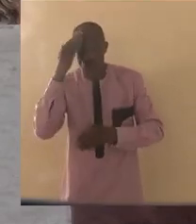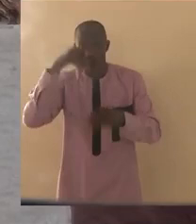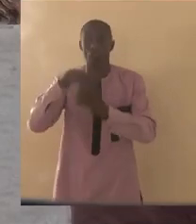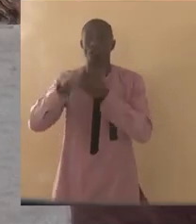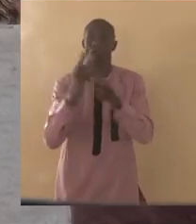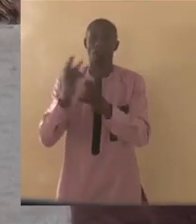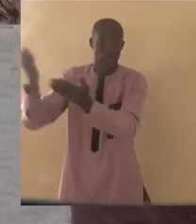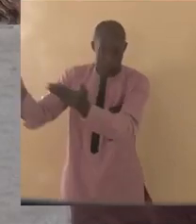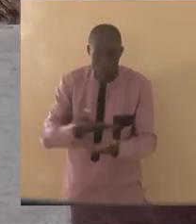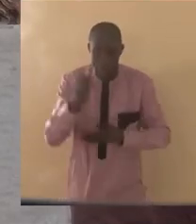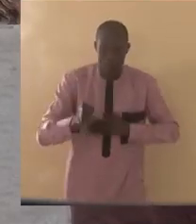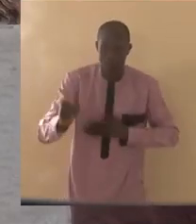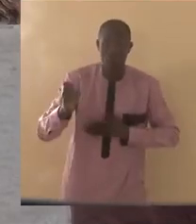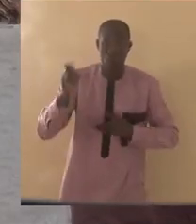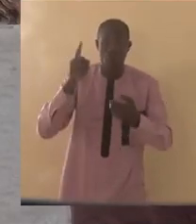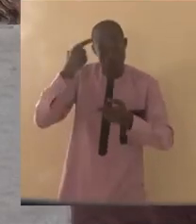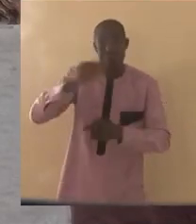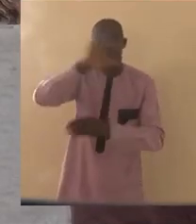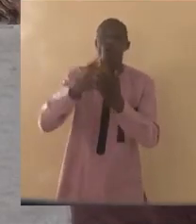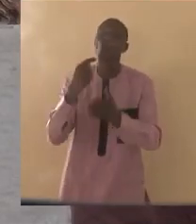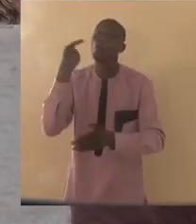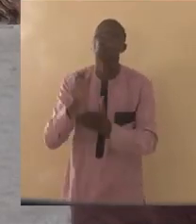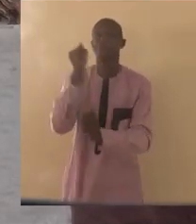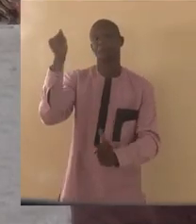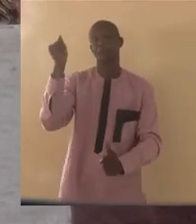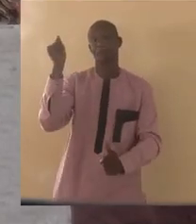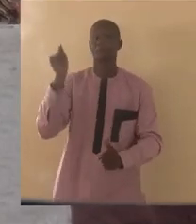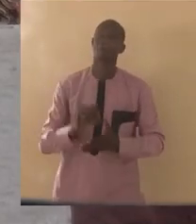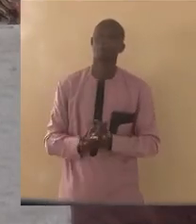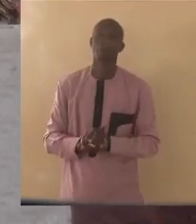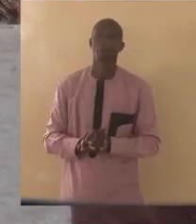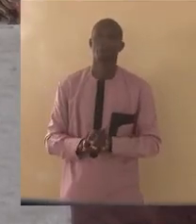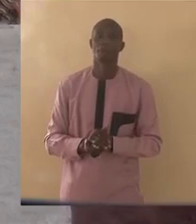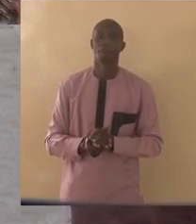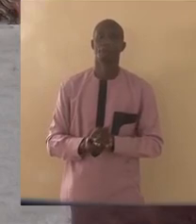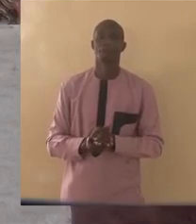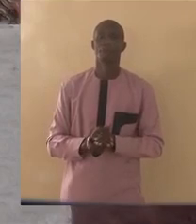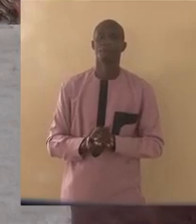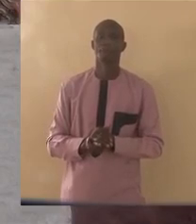in the world and bringing eternal life to all who believe.